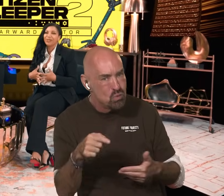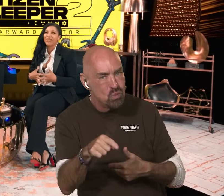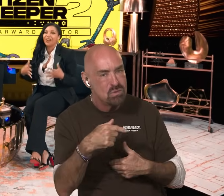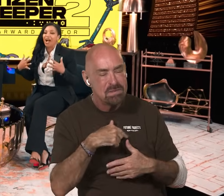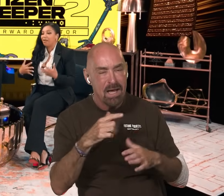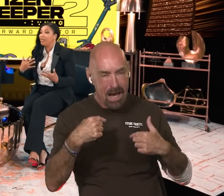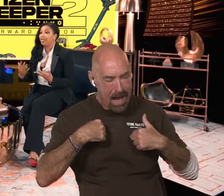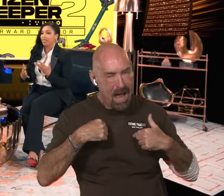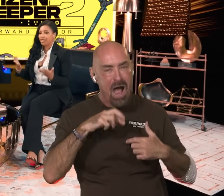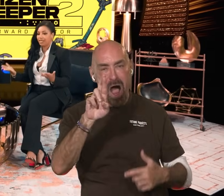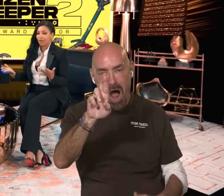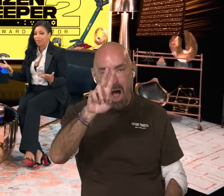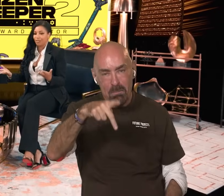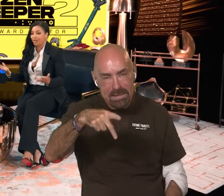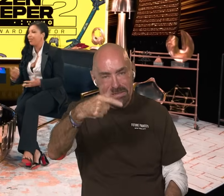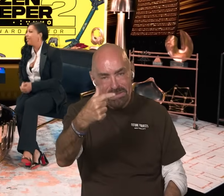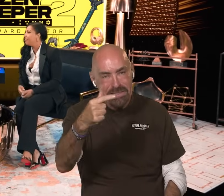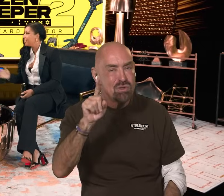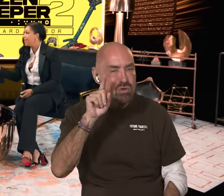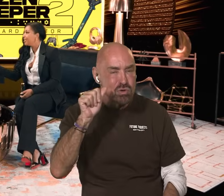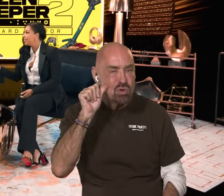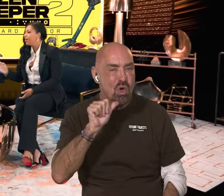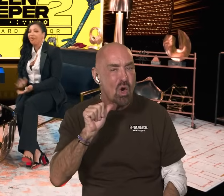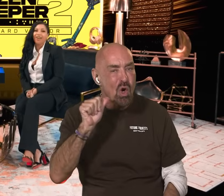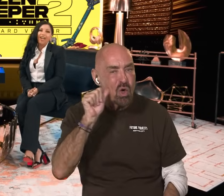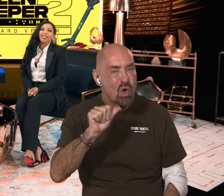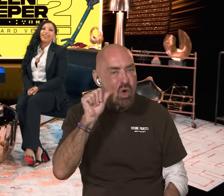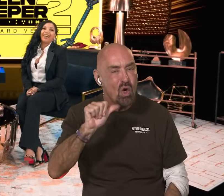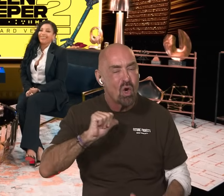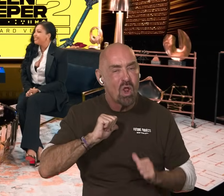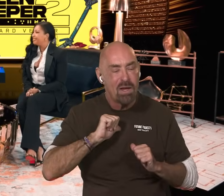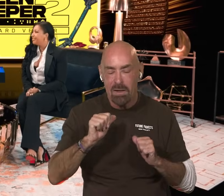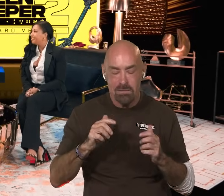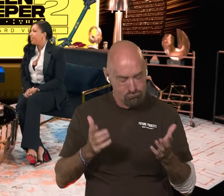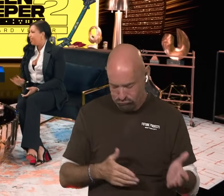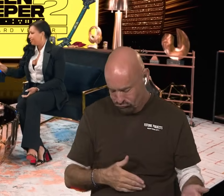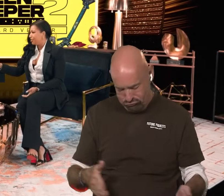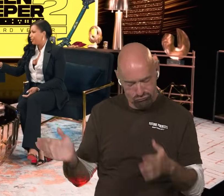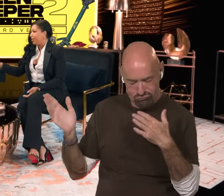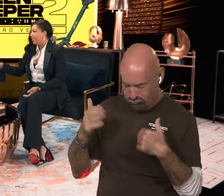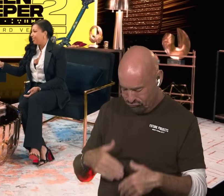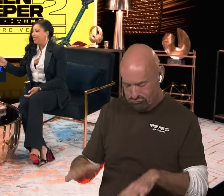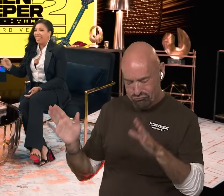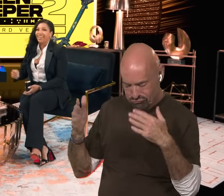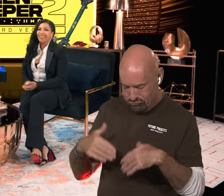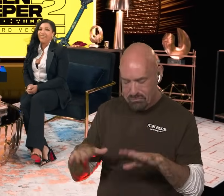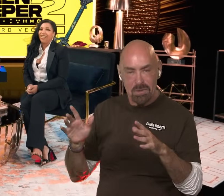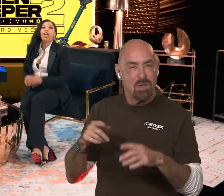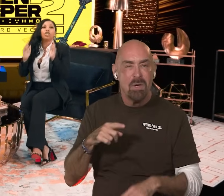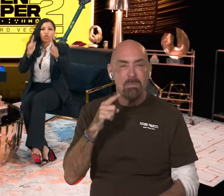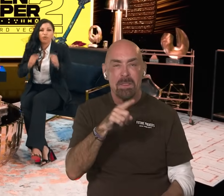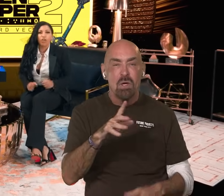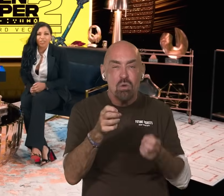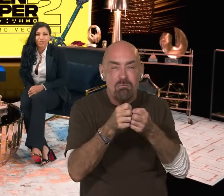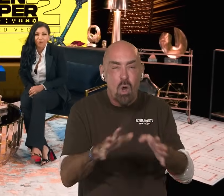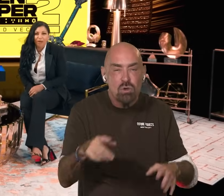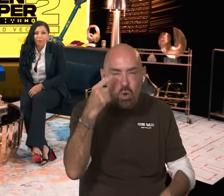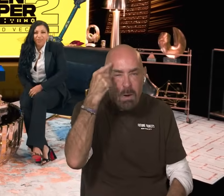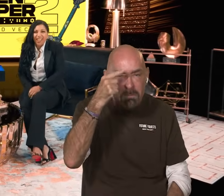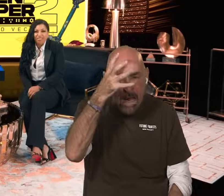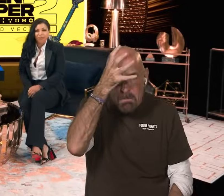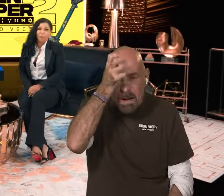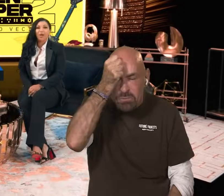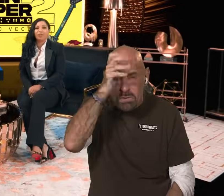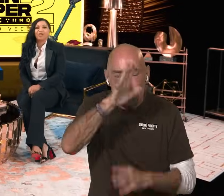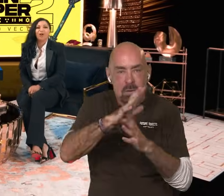introduce the trailer. I'm like the TTRPG girl. Okay, you know what, honestly, yeah. totally fine. Go ahead. You sure? Okay. You've lost your